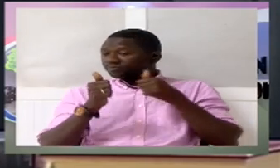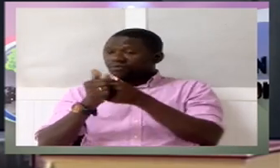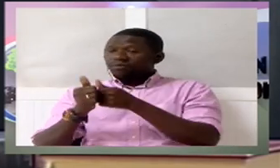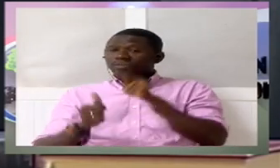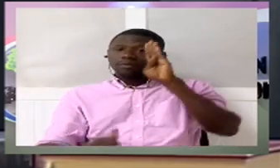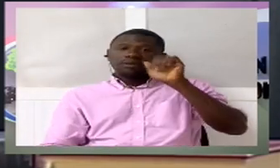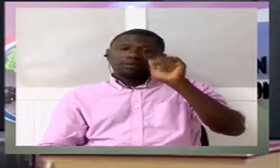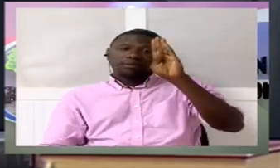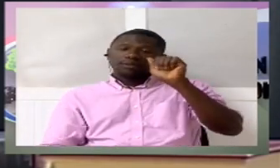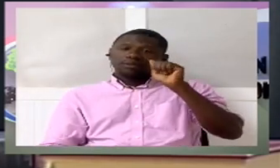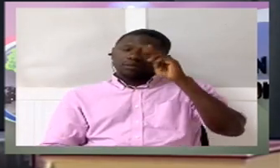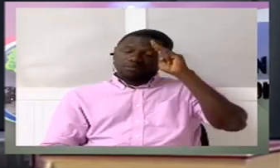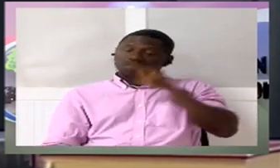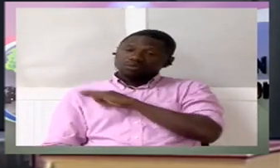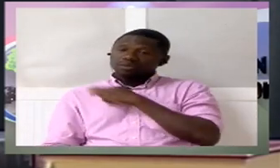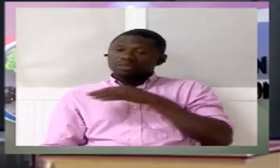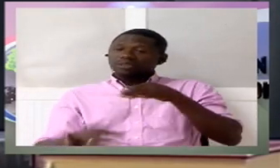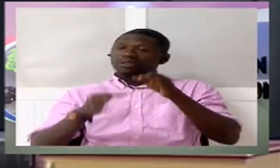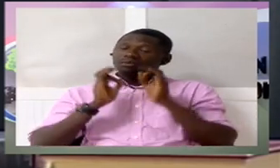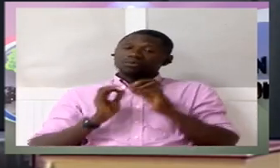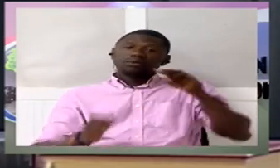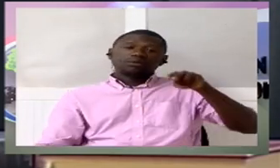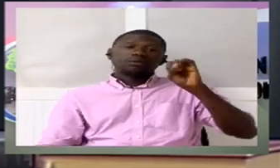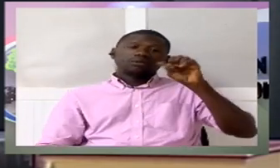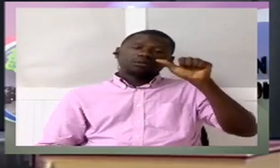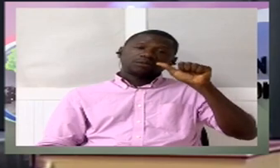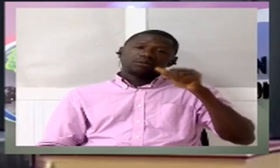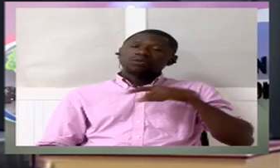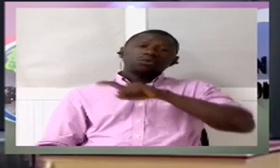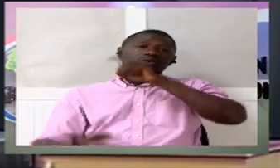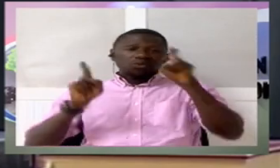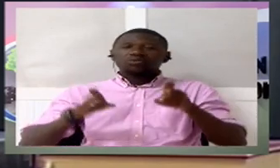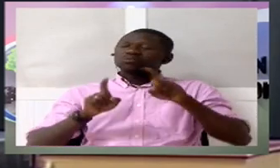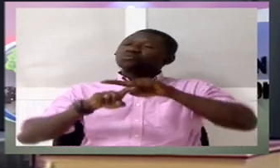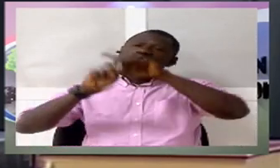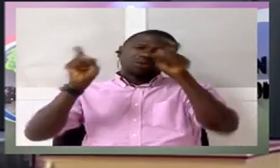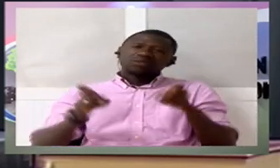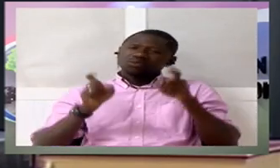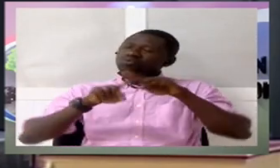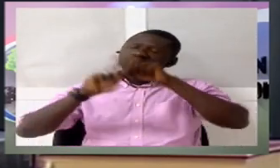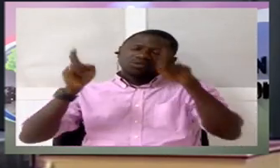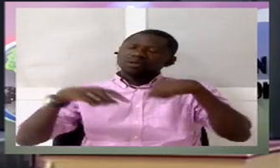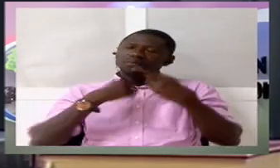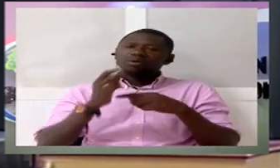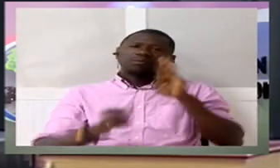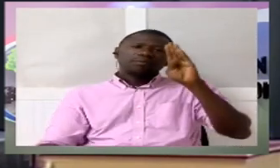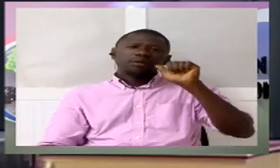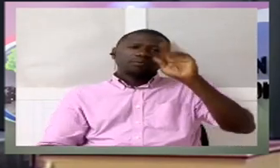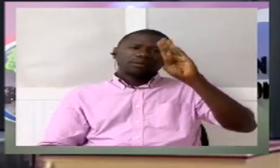brothers. They took them to the NIA. They would question them about